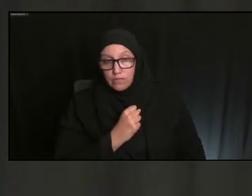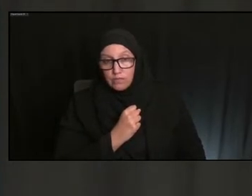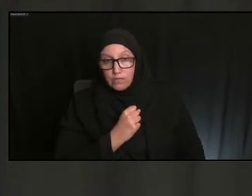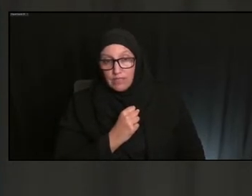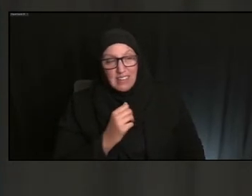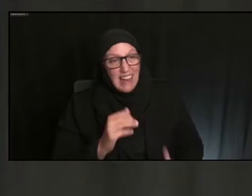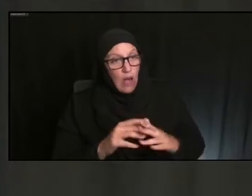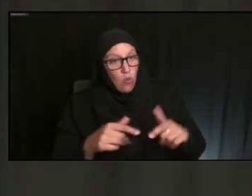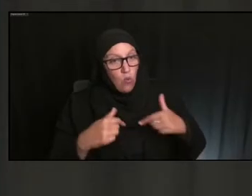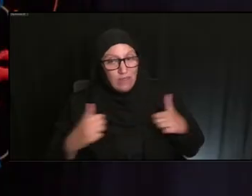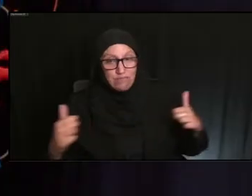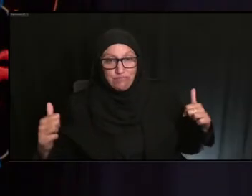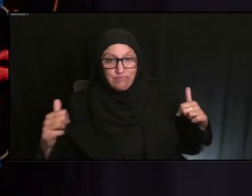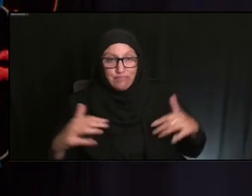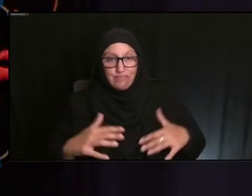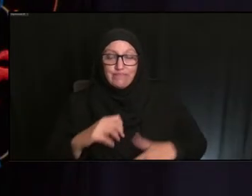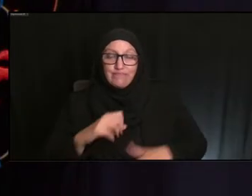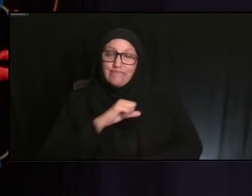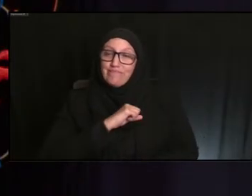around.